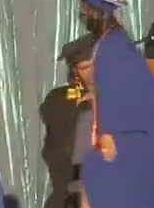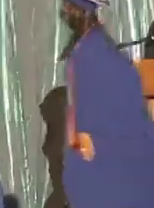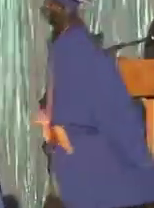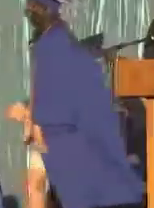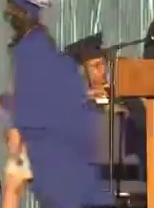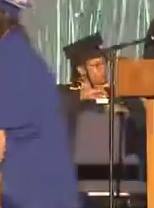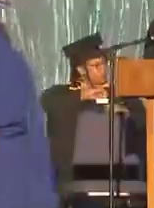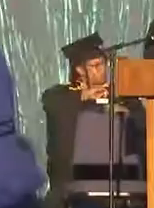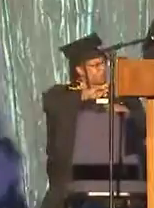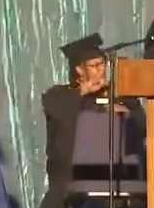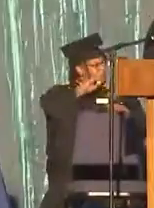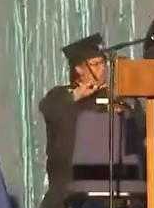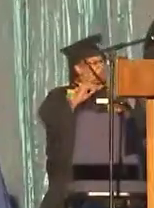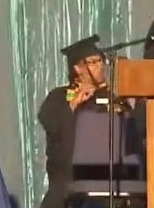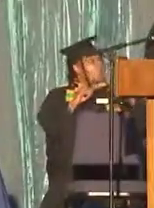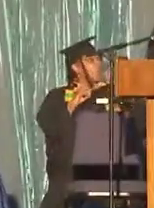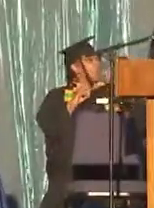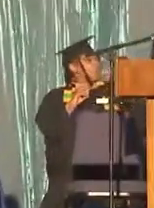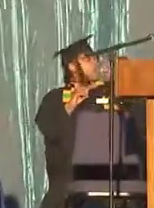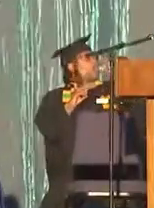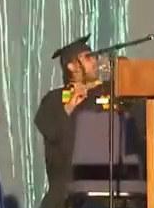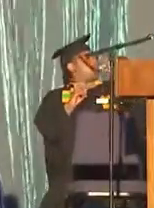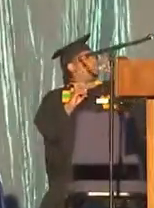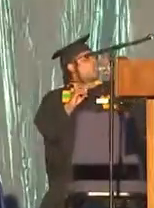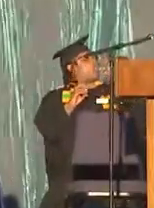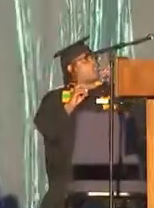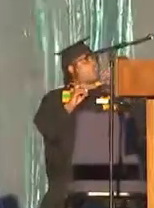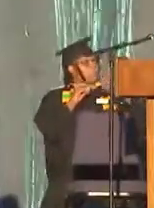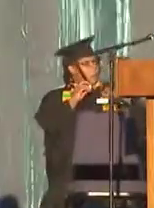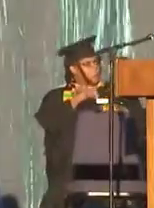Caitlin Farrington with honors.